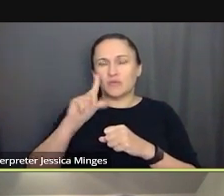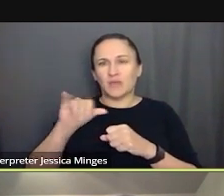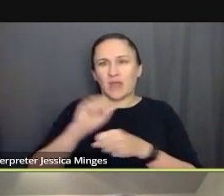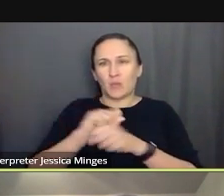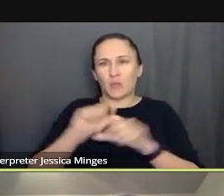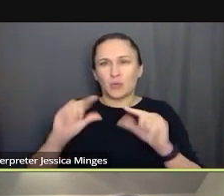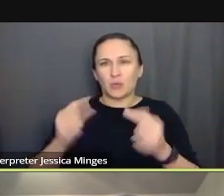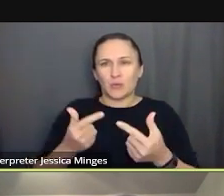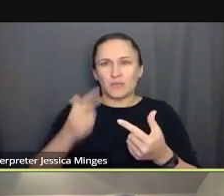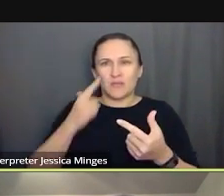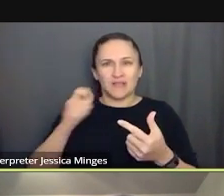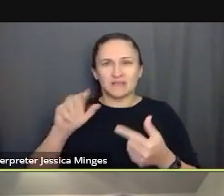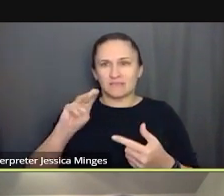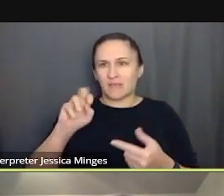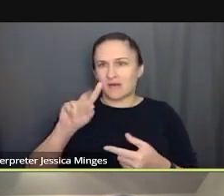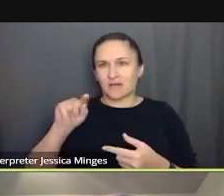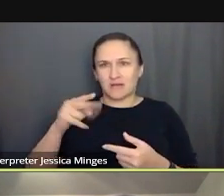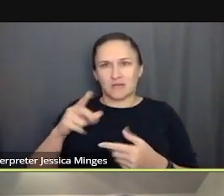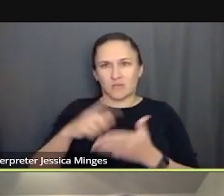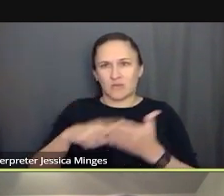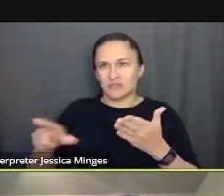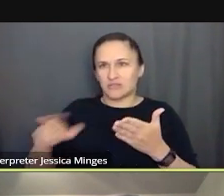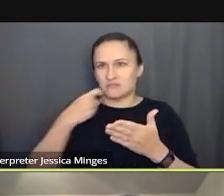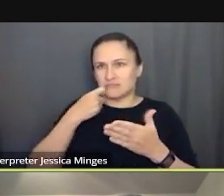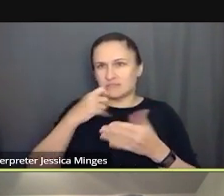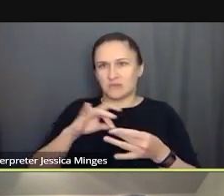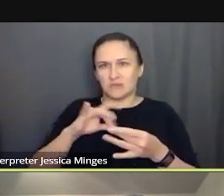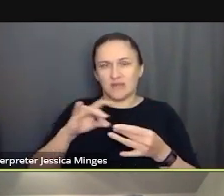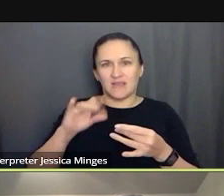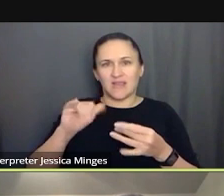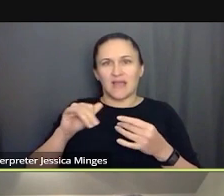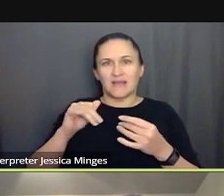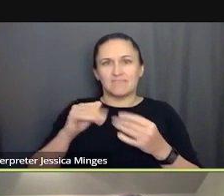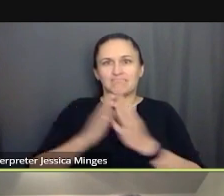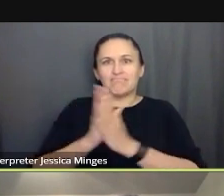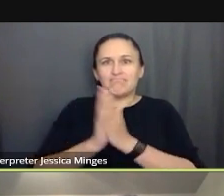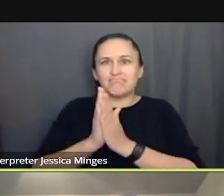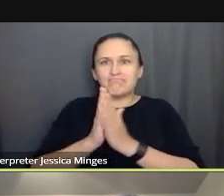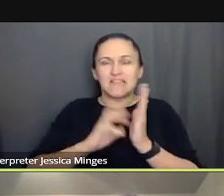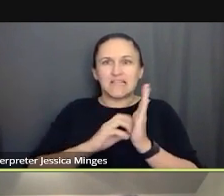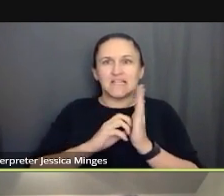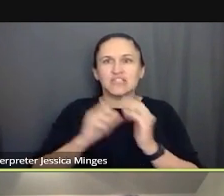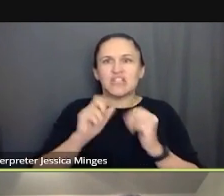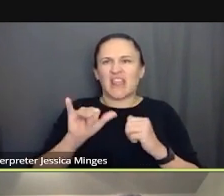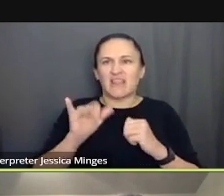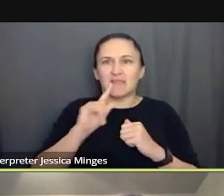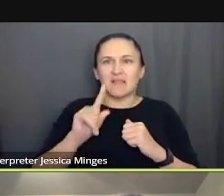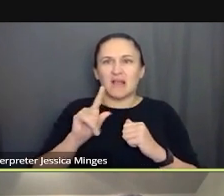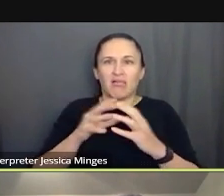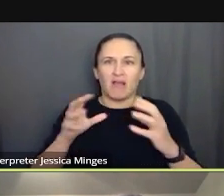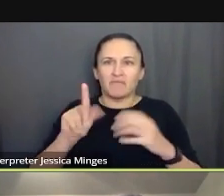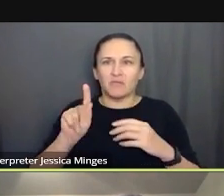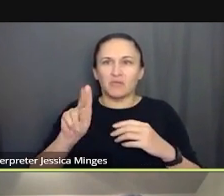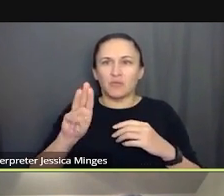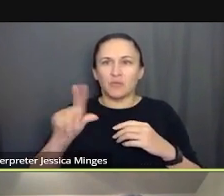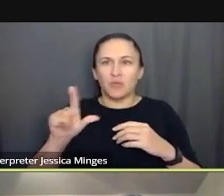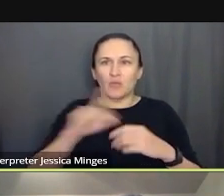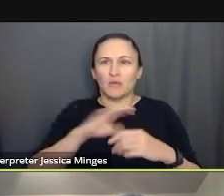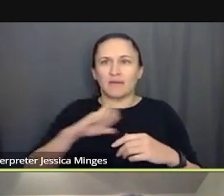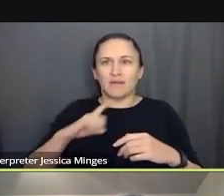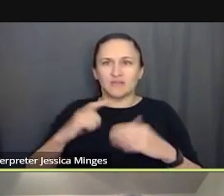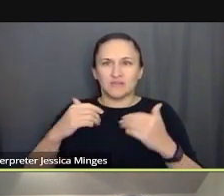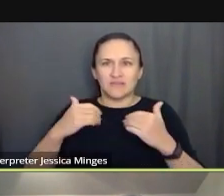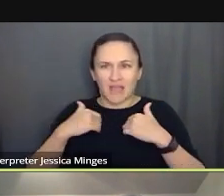because as Meredith was saying, the itch that a lot of Cool Council members are having is we've been doing a